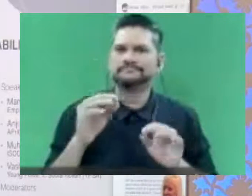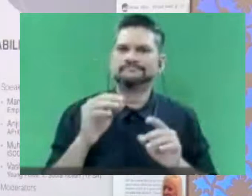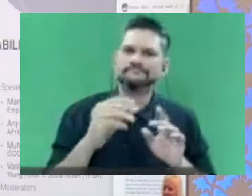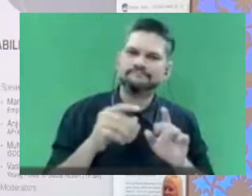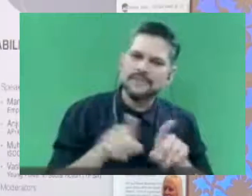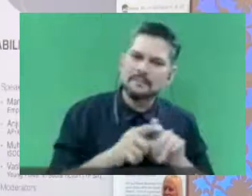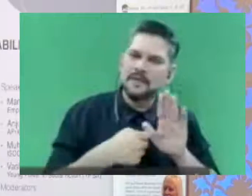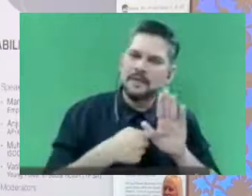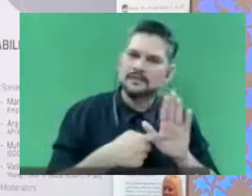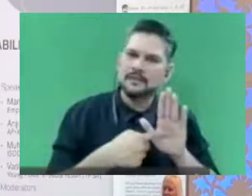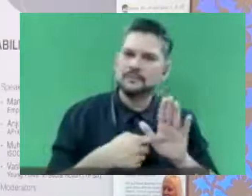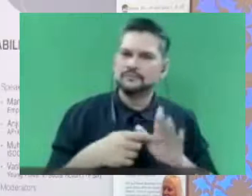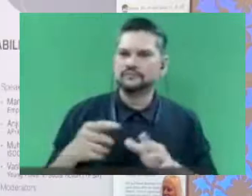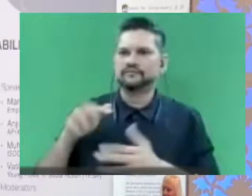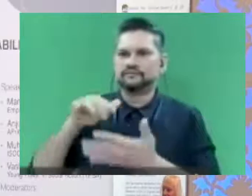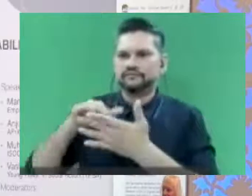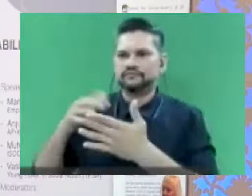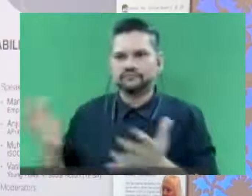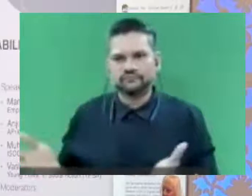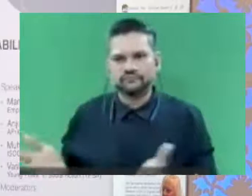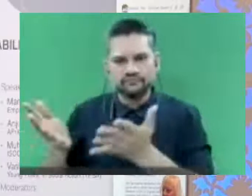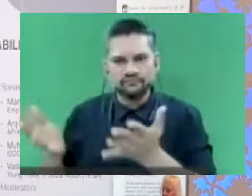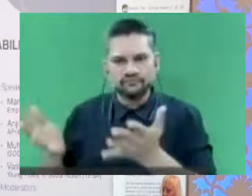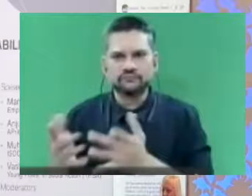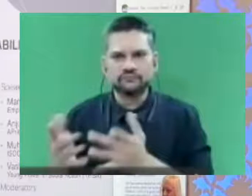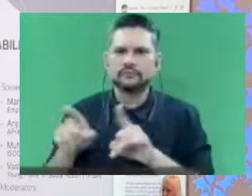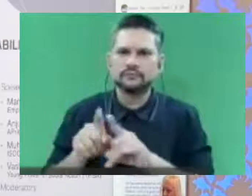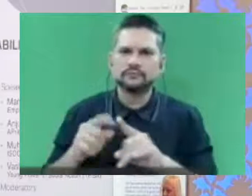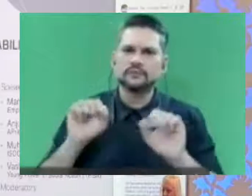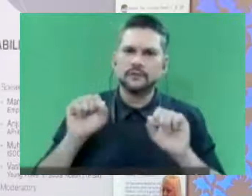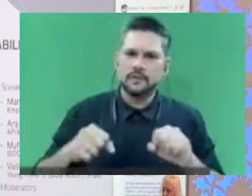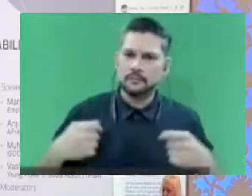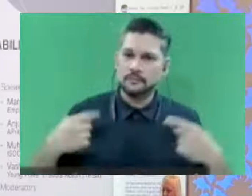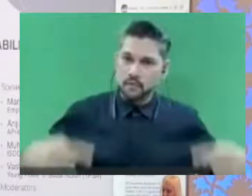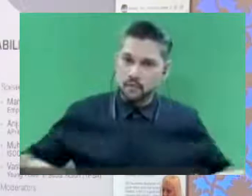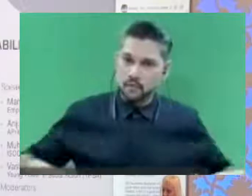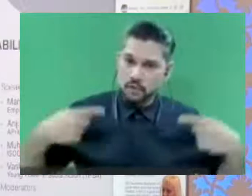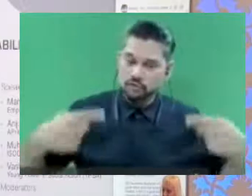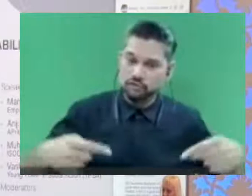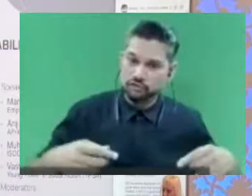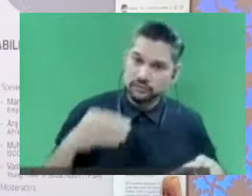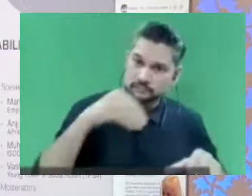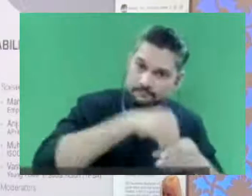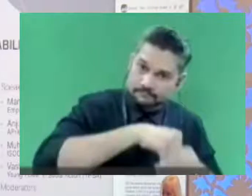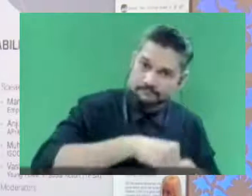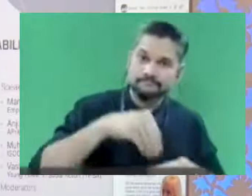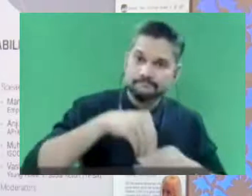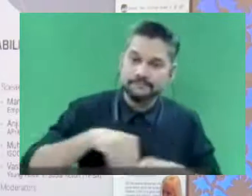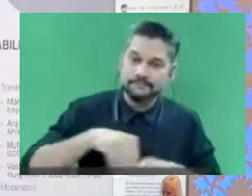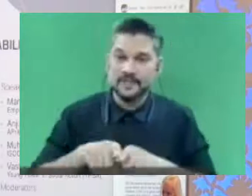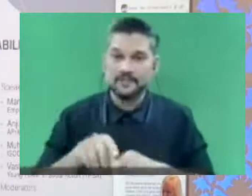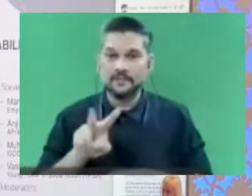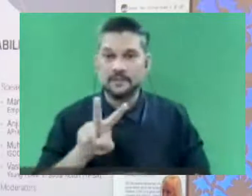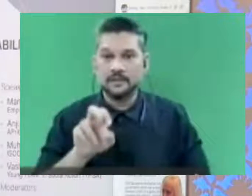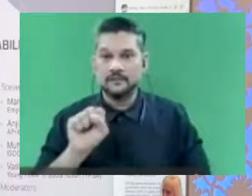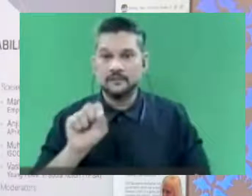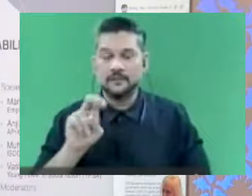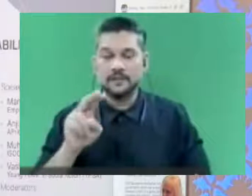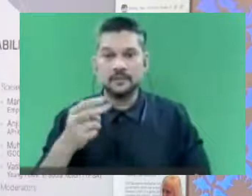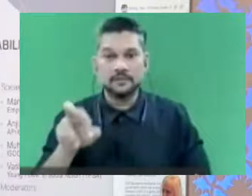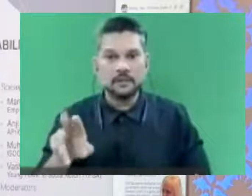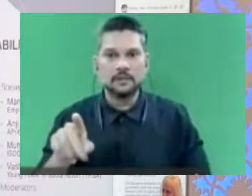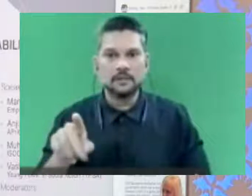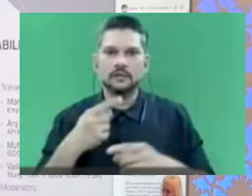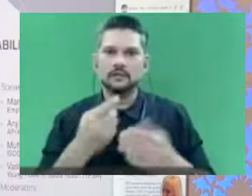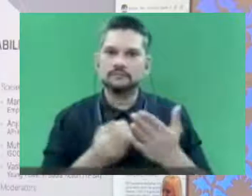because it looks like earphones, why can't we implement it on wheelchairs? So I think what Vashkar said completely resonates with the experiences